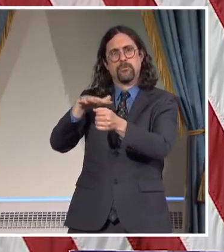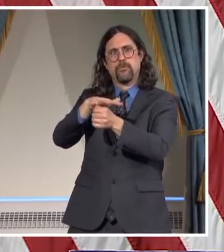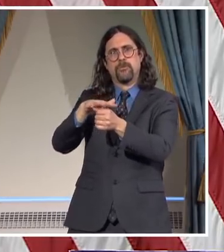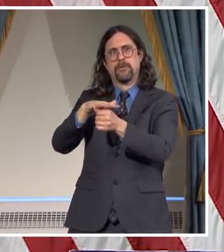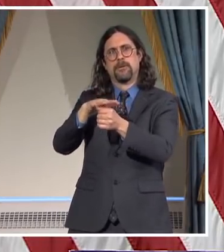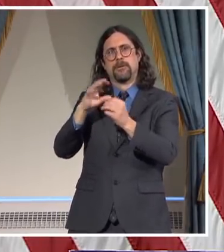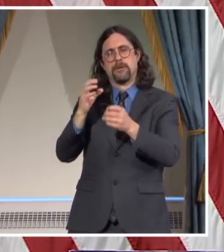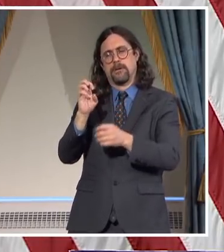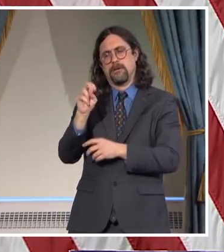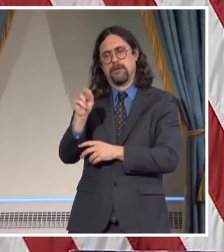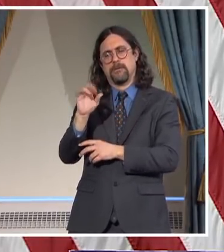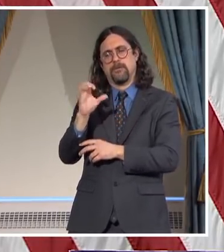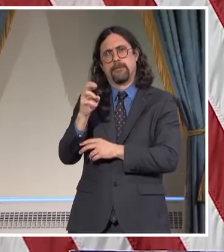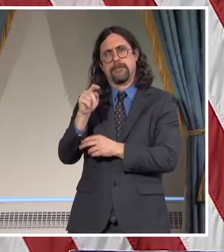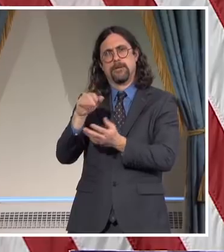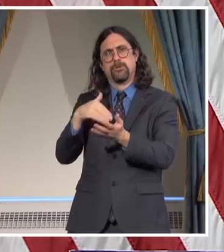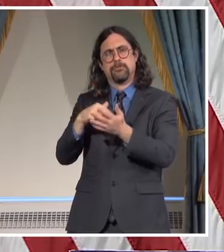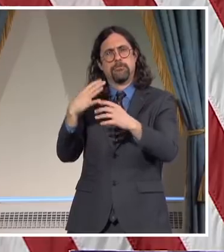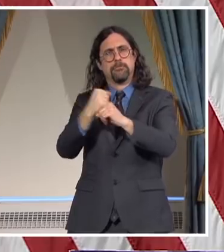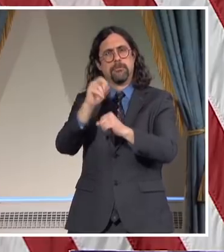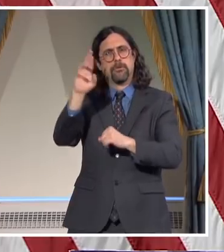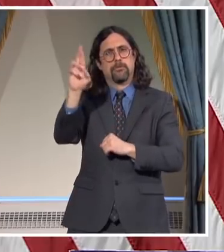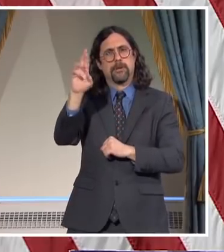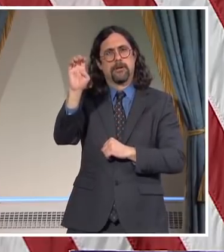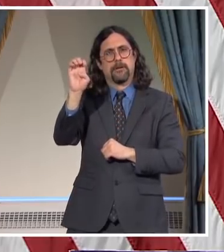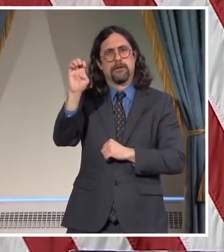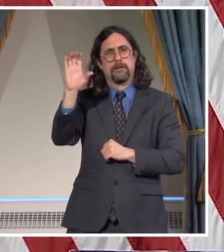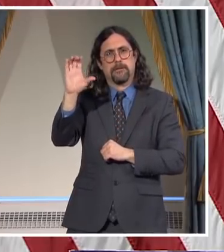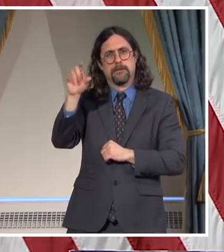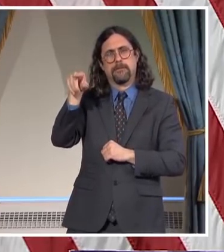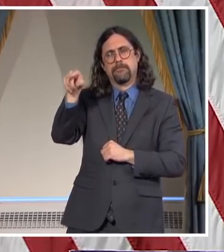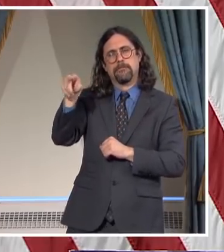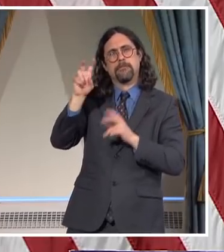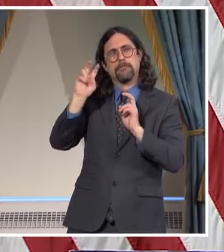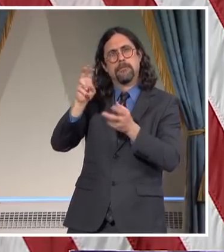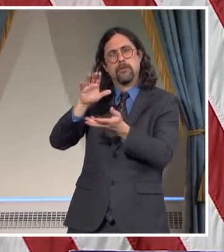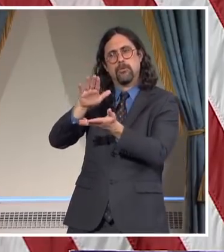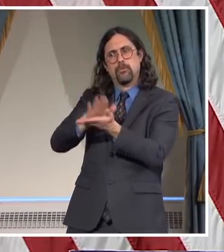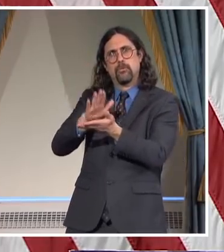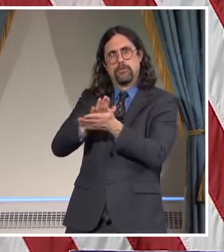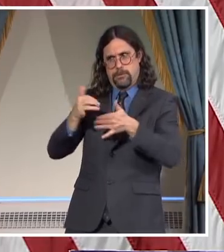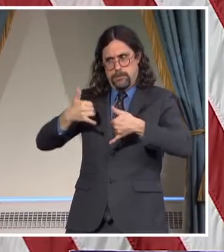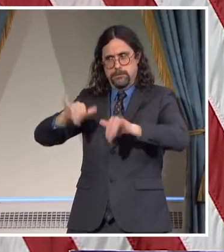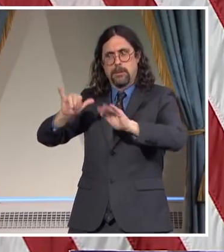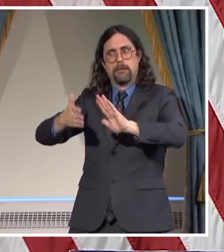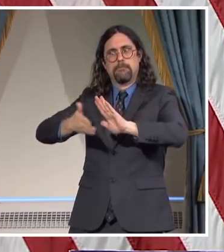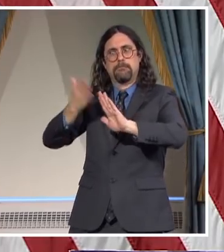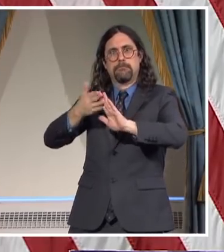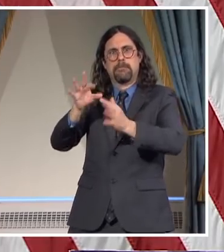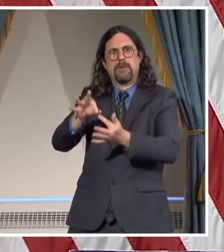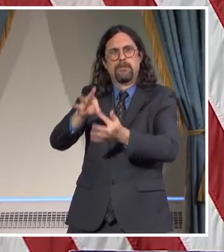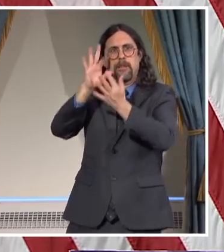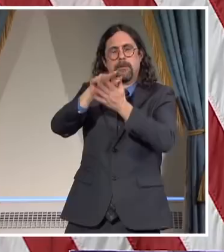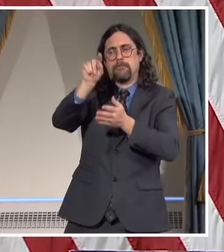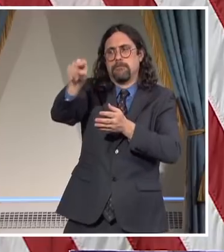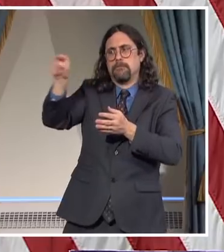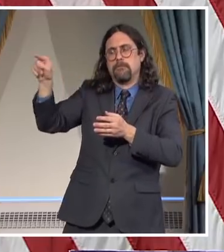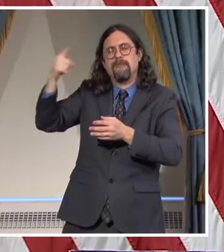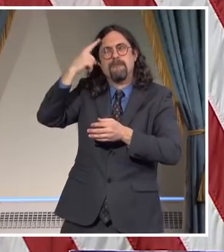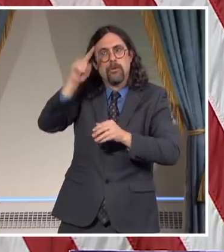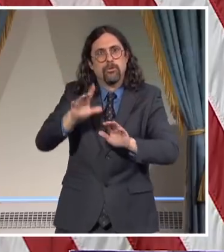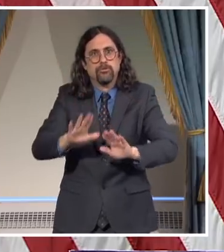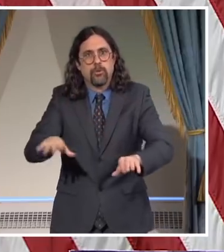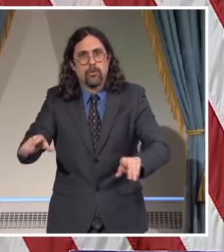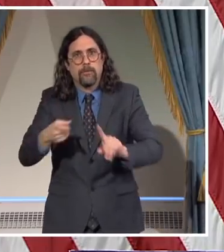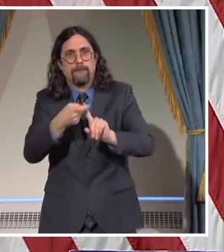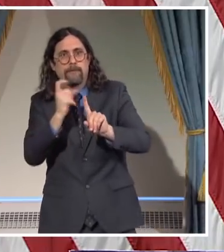education and child care for the children of our essential workers. And we've said from the beginning that would